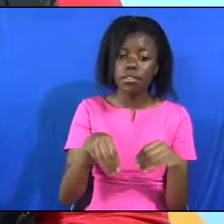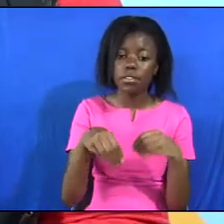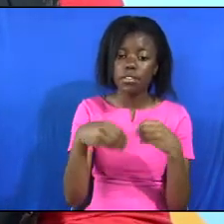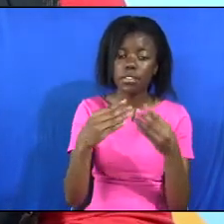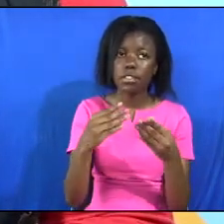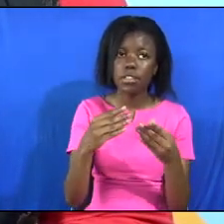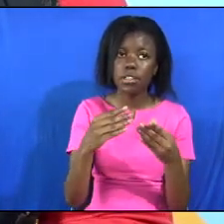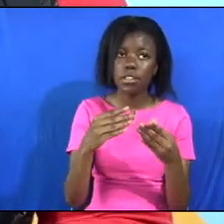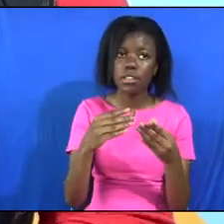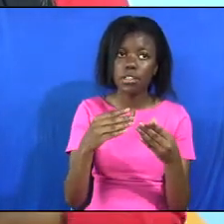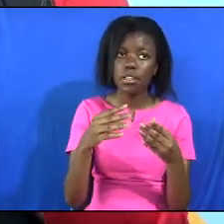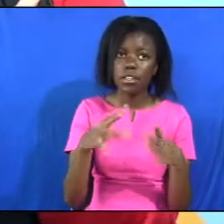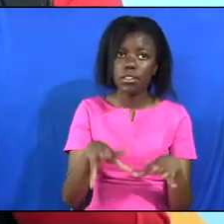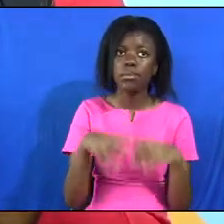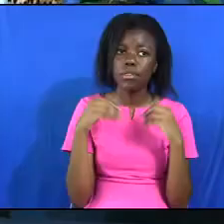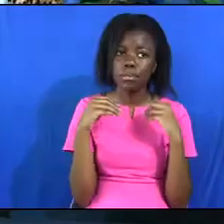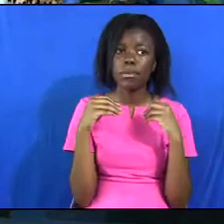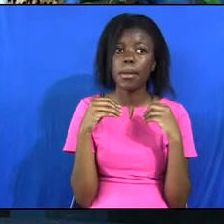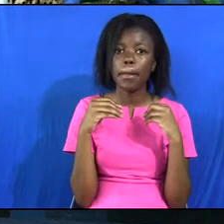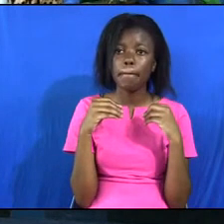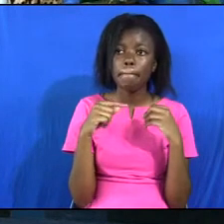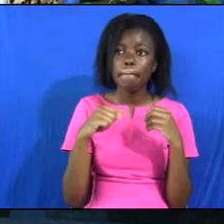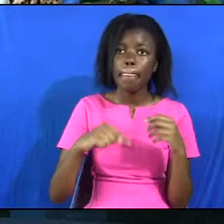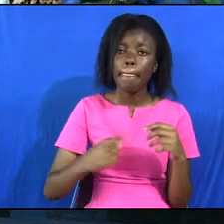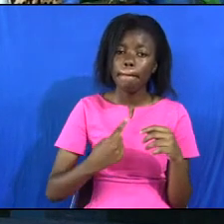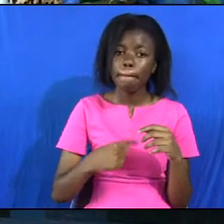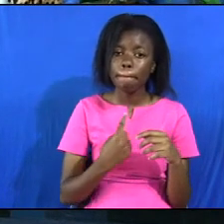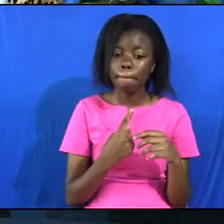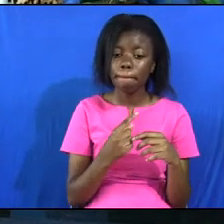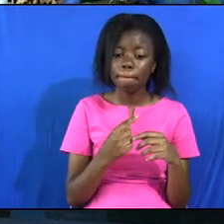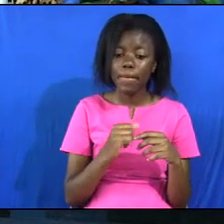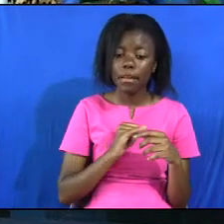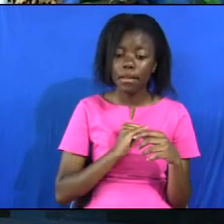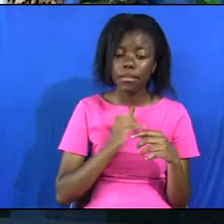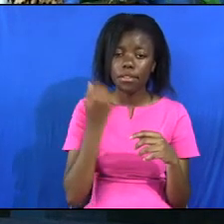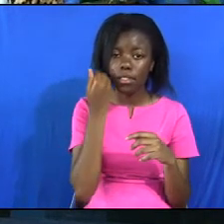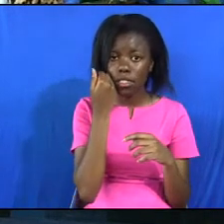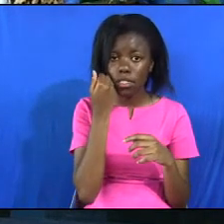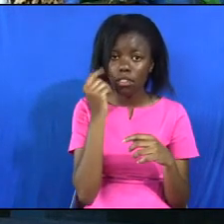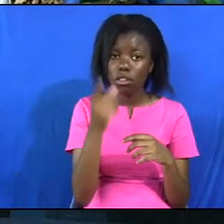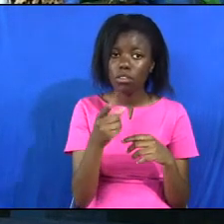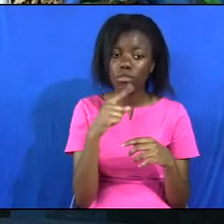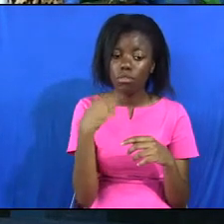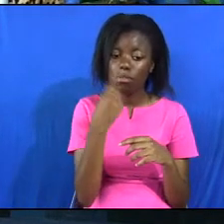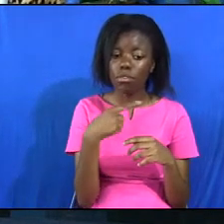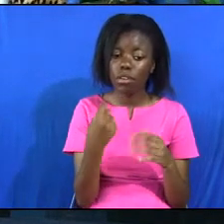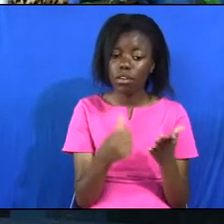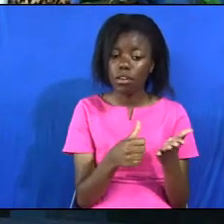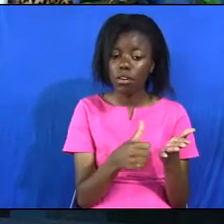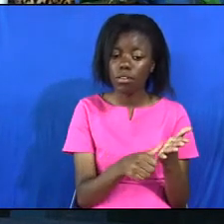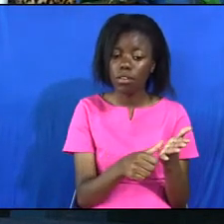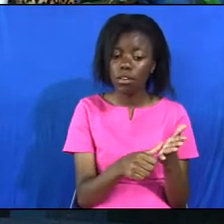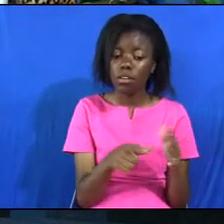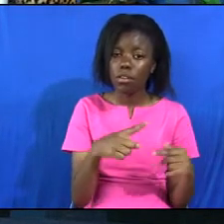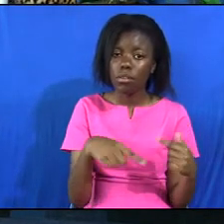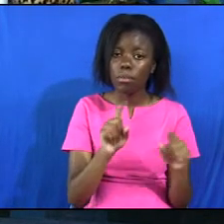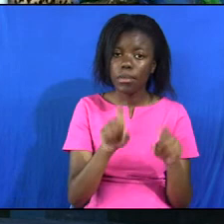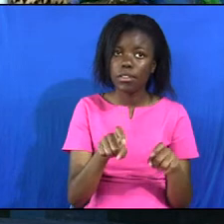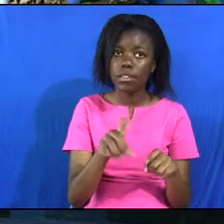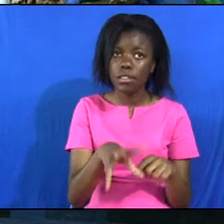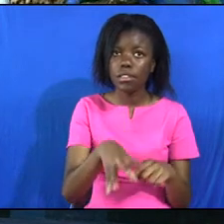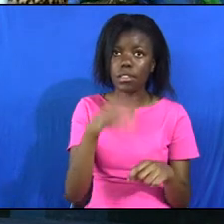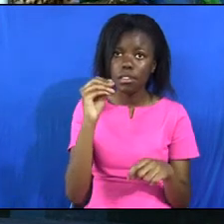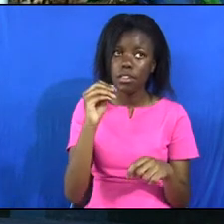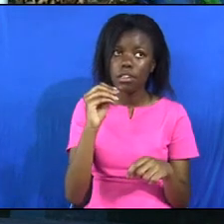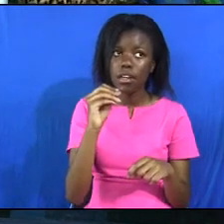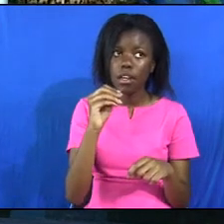personal responsibility. I as the infected, you as the affected, we must take ownership